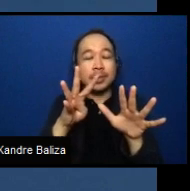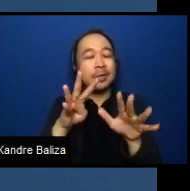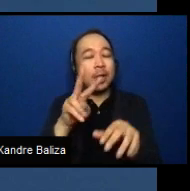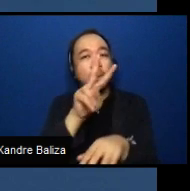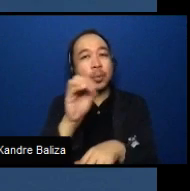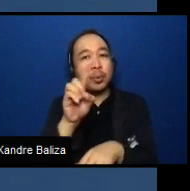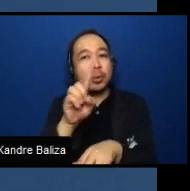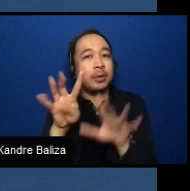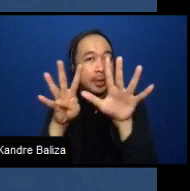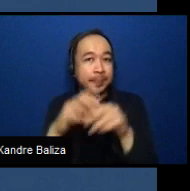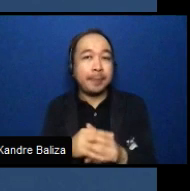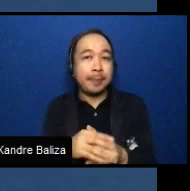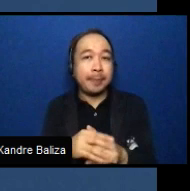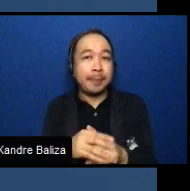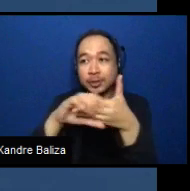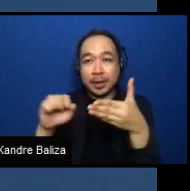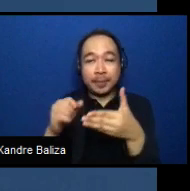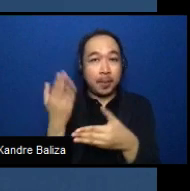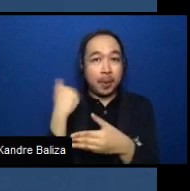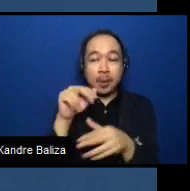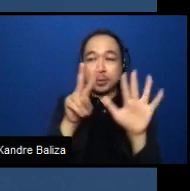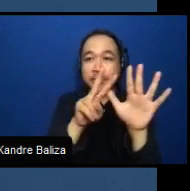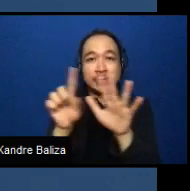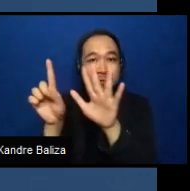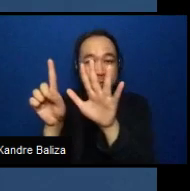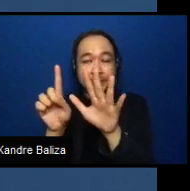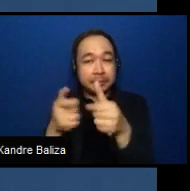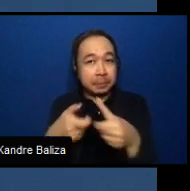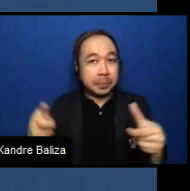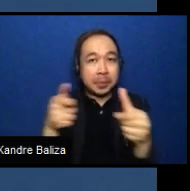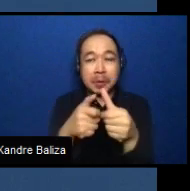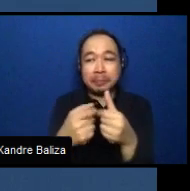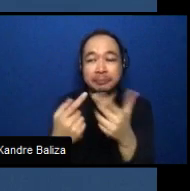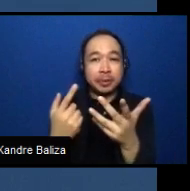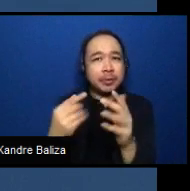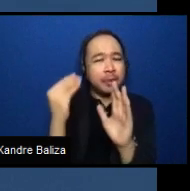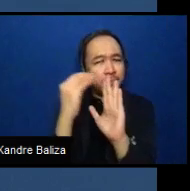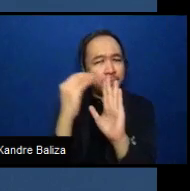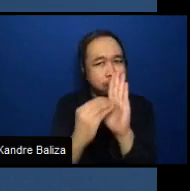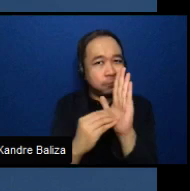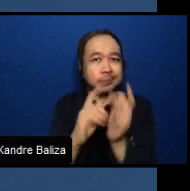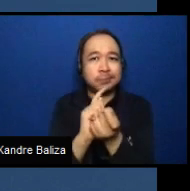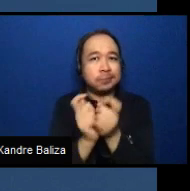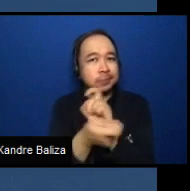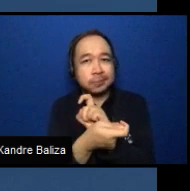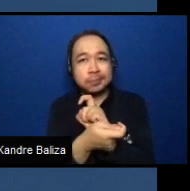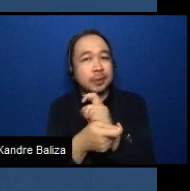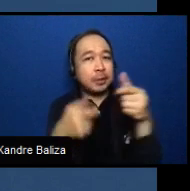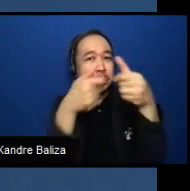its 76th session, took note of the revised monitoring framework